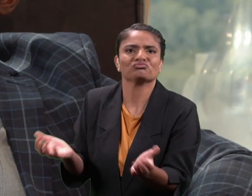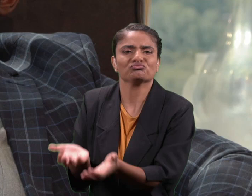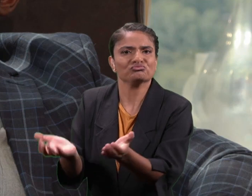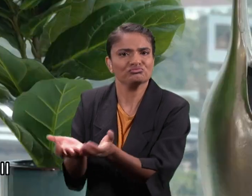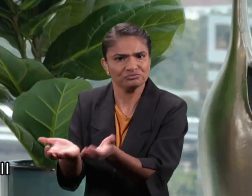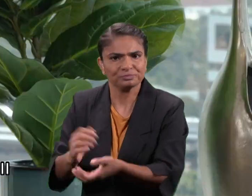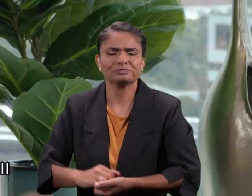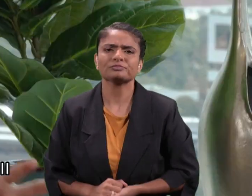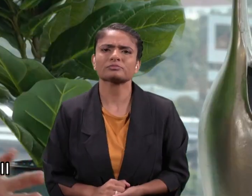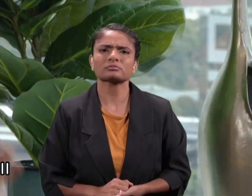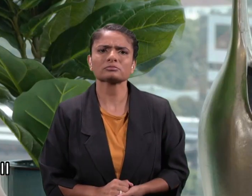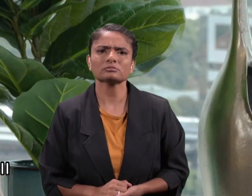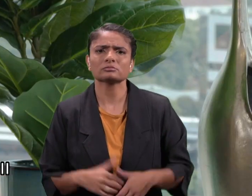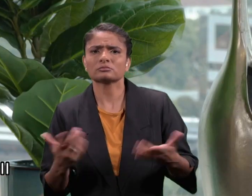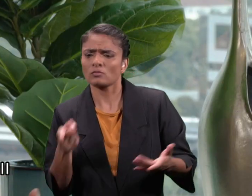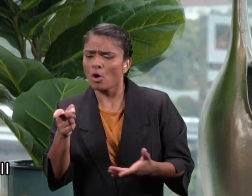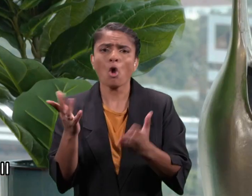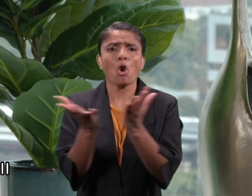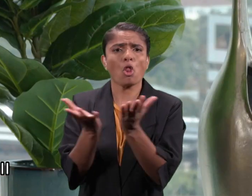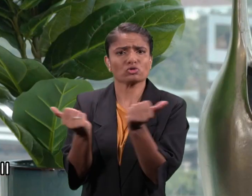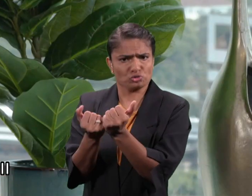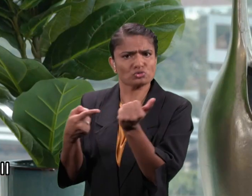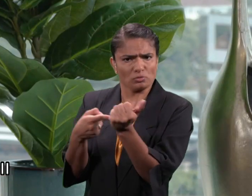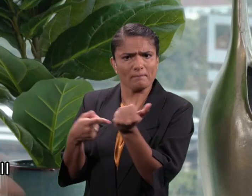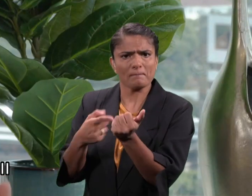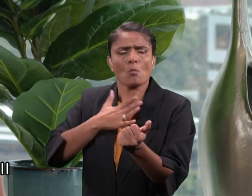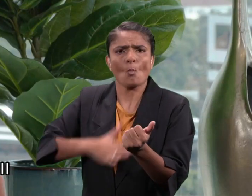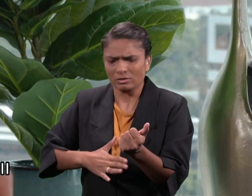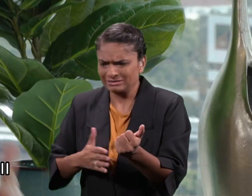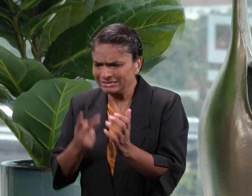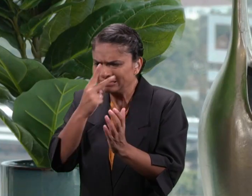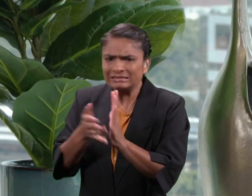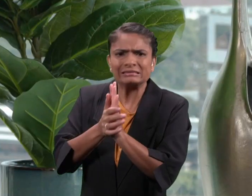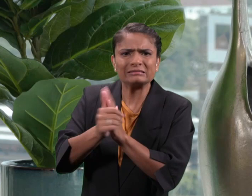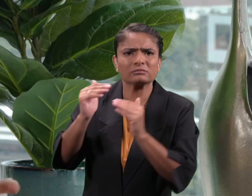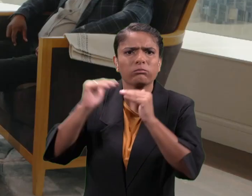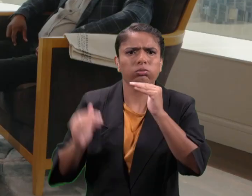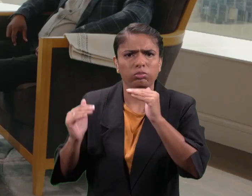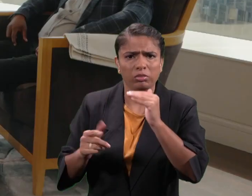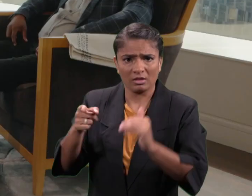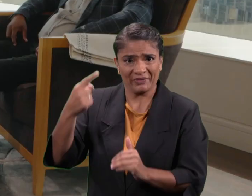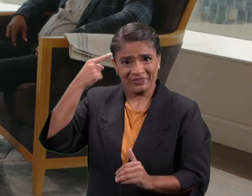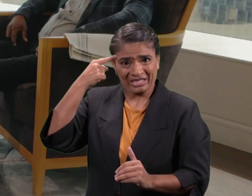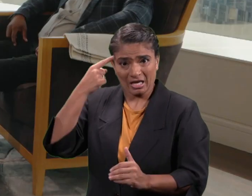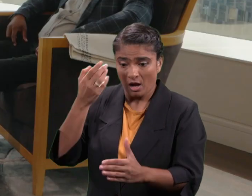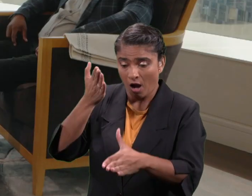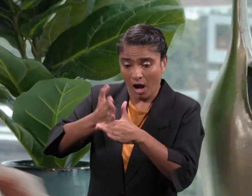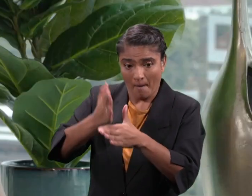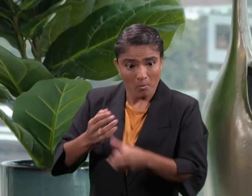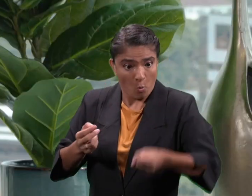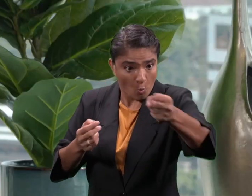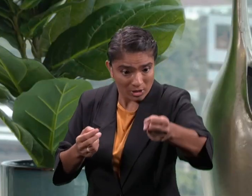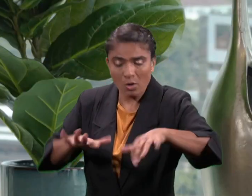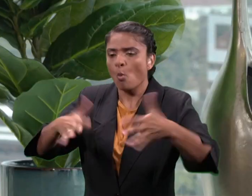families. Where do learnerships fail to upskill candidates that have been enrolled? Do you think the challenges lie with the employer,